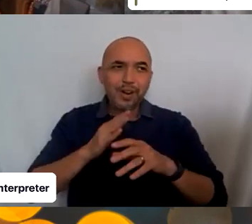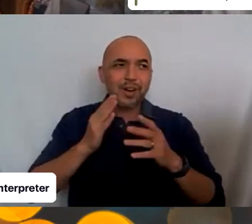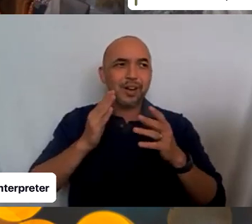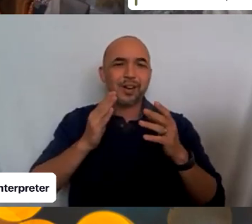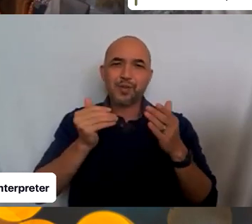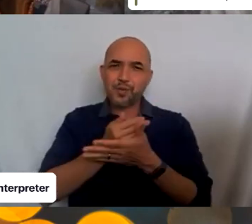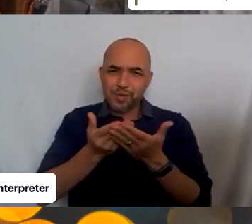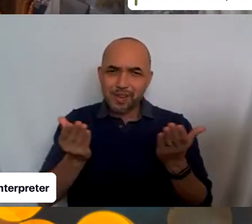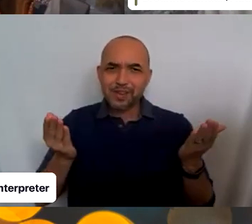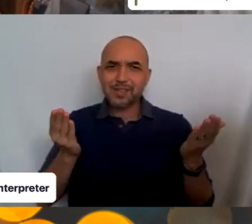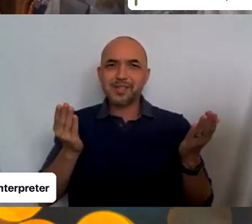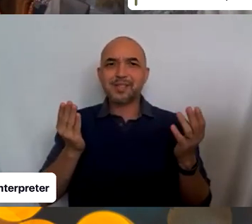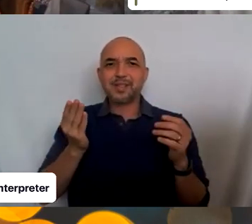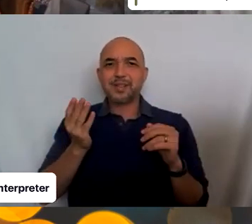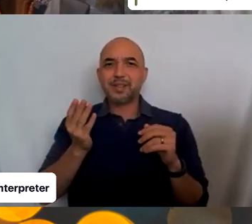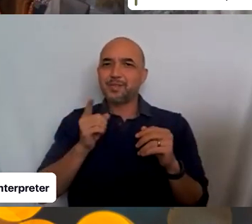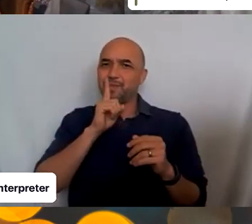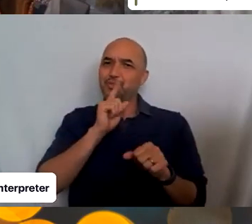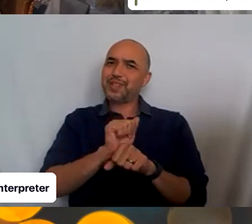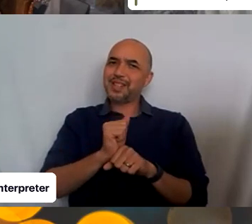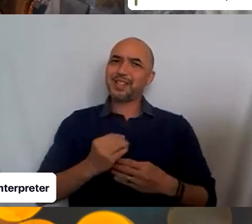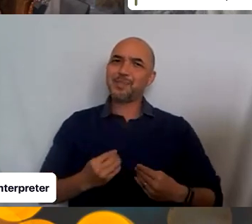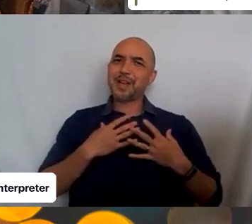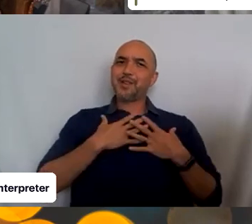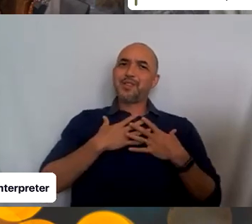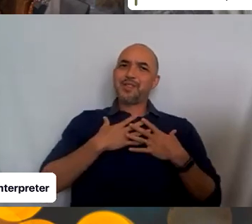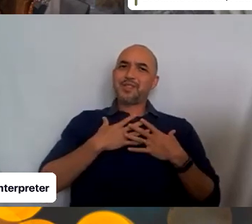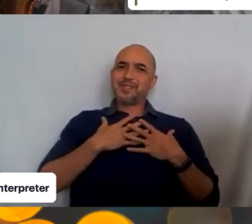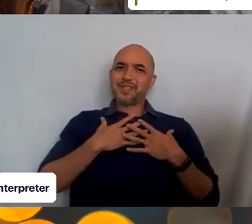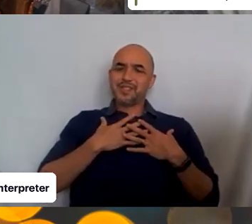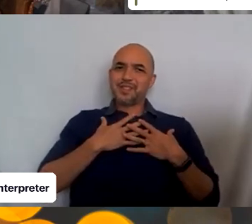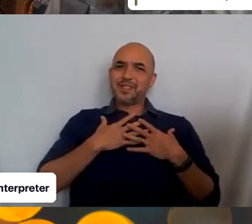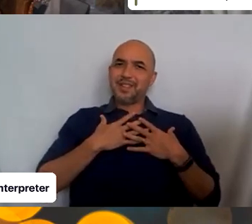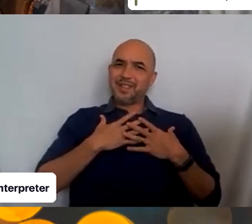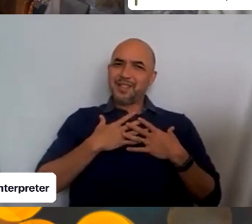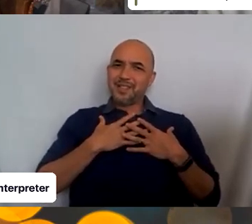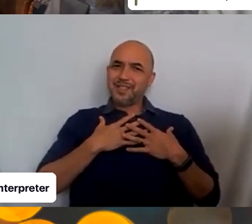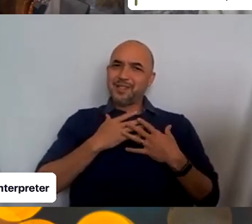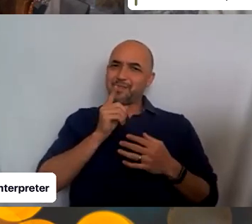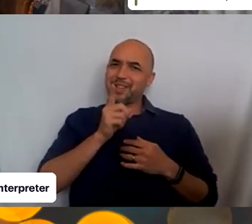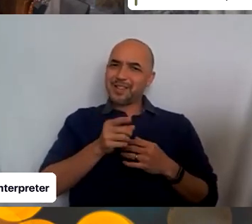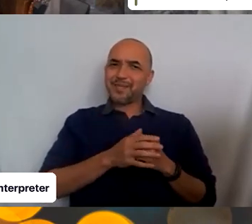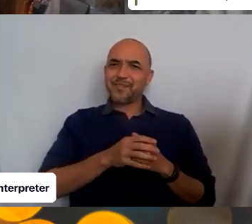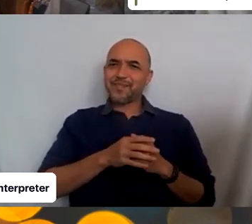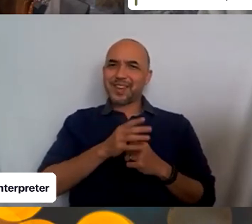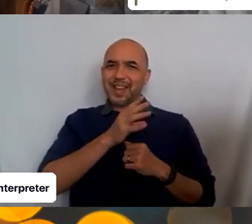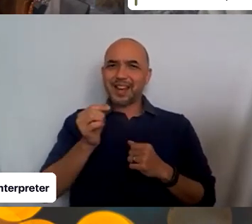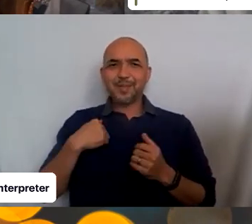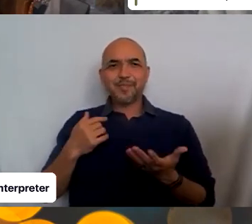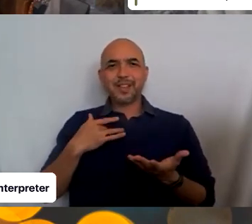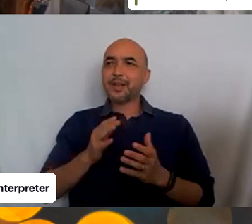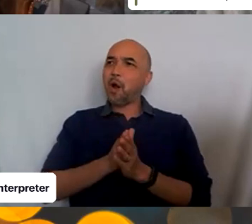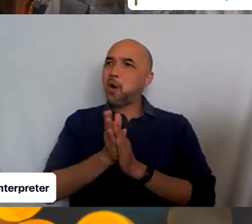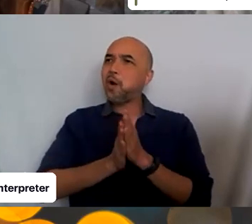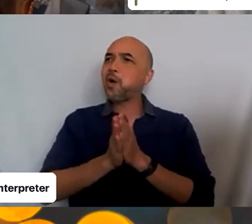And you're really inspiring, the fact that you didn't give up. Truly. And it's making me go, you know what, I